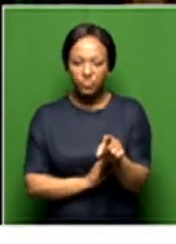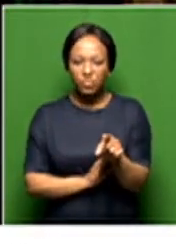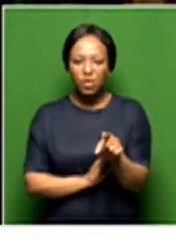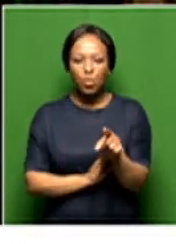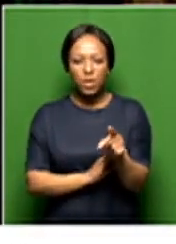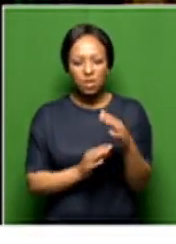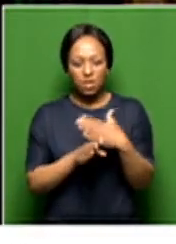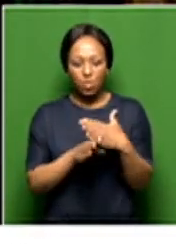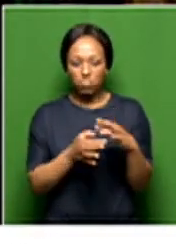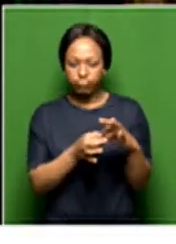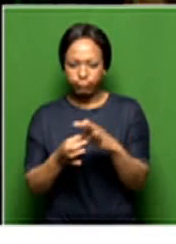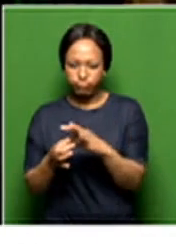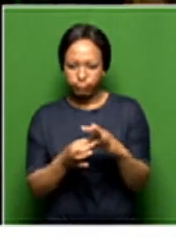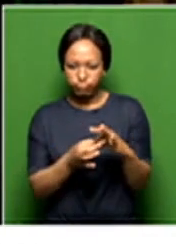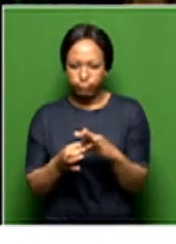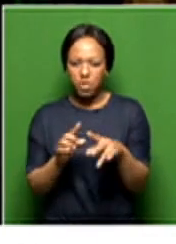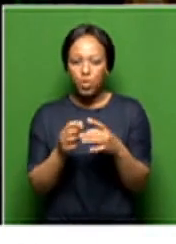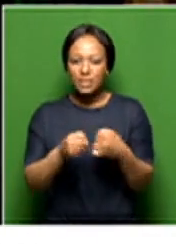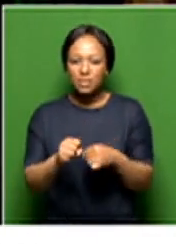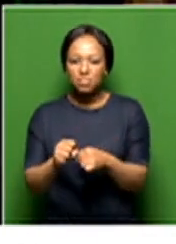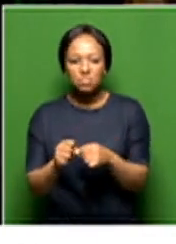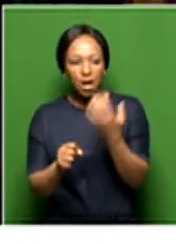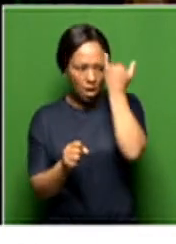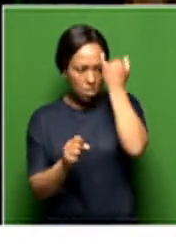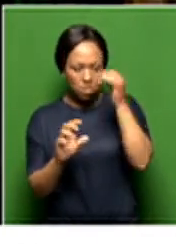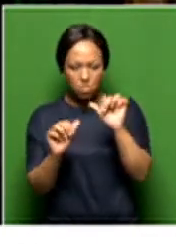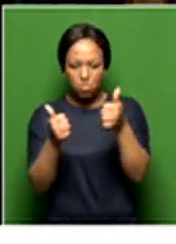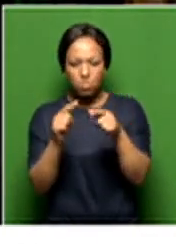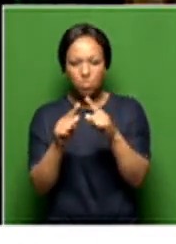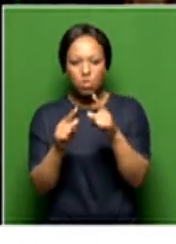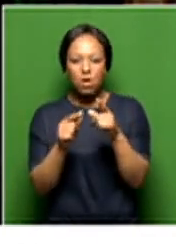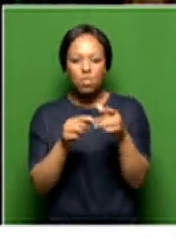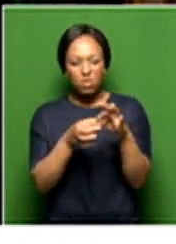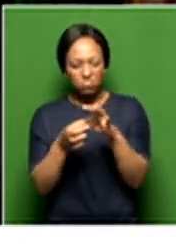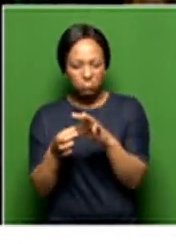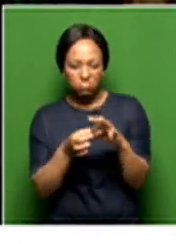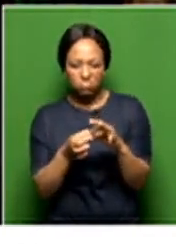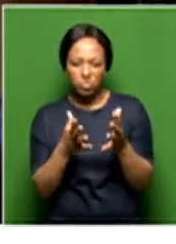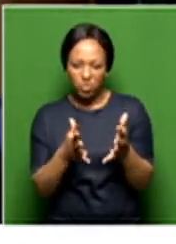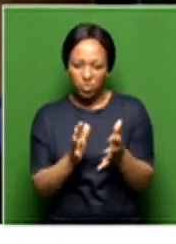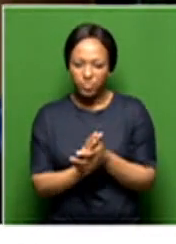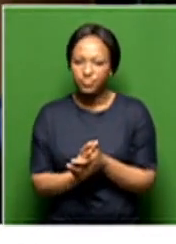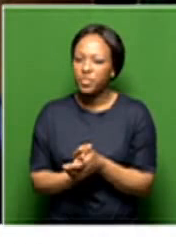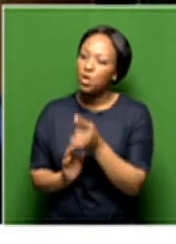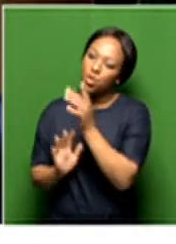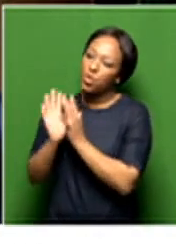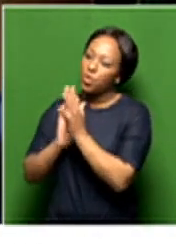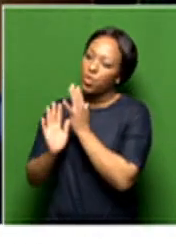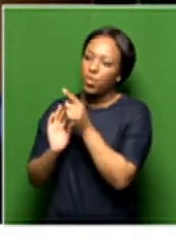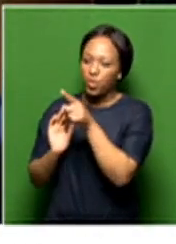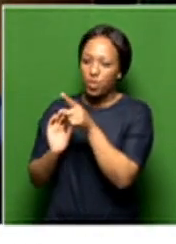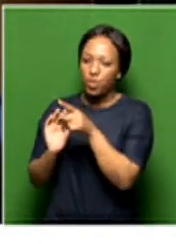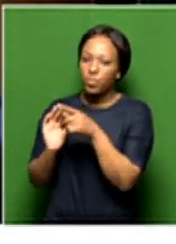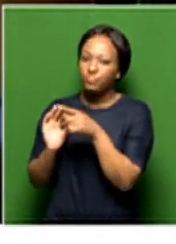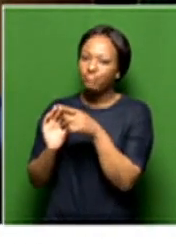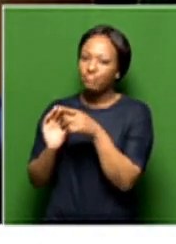and strategize on great ideas. That's really the nature of our relationship. Let's talk about some of the negative impacts